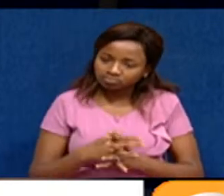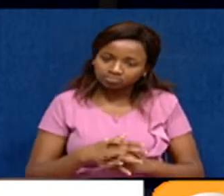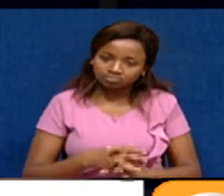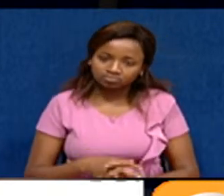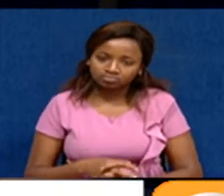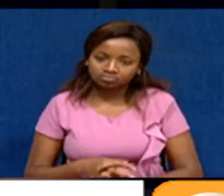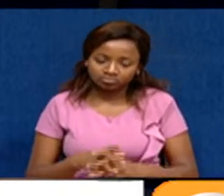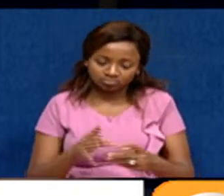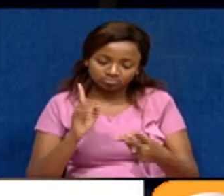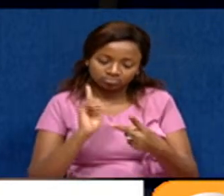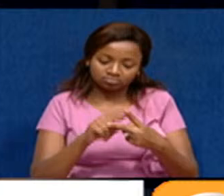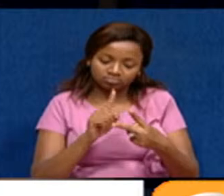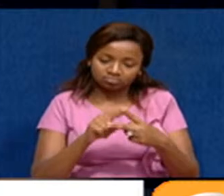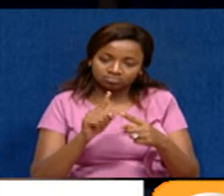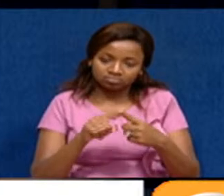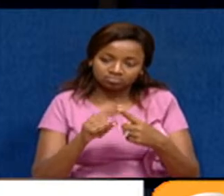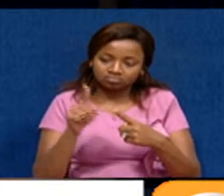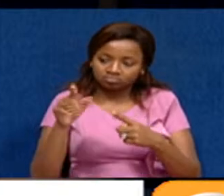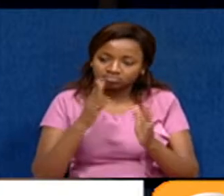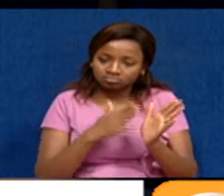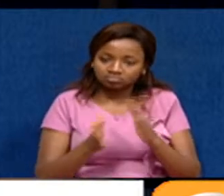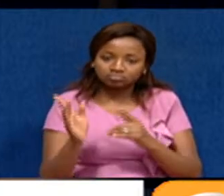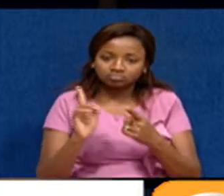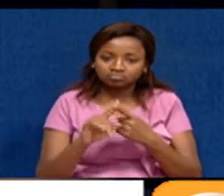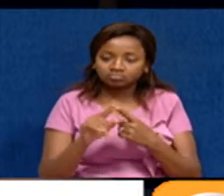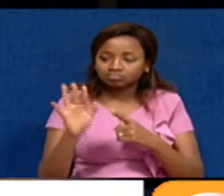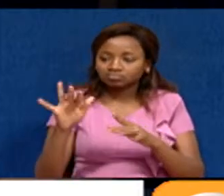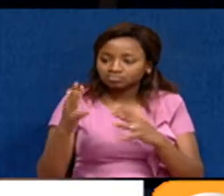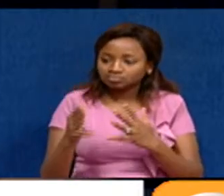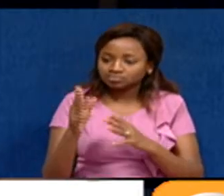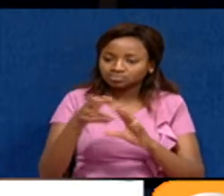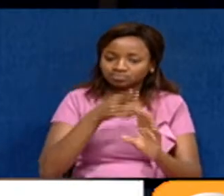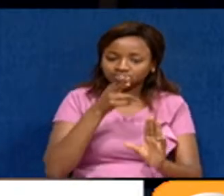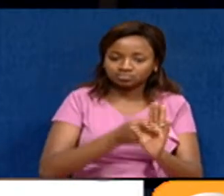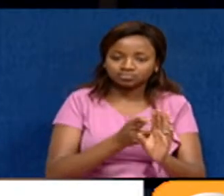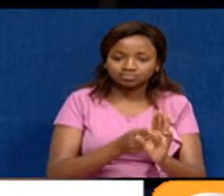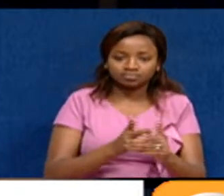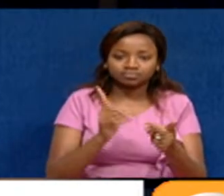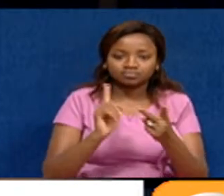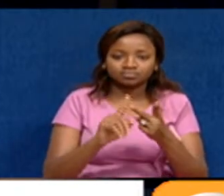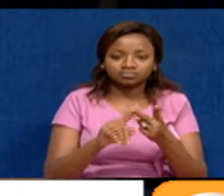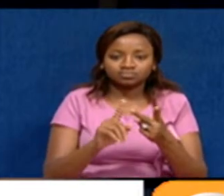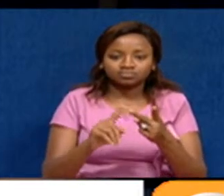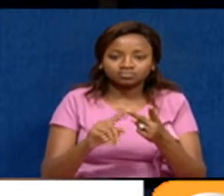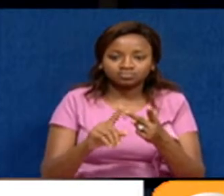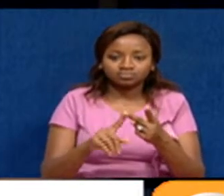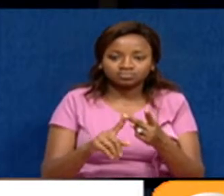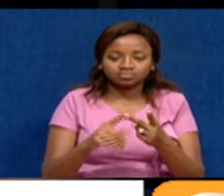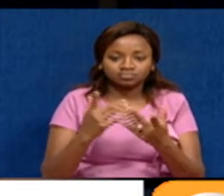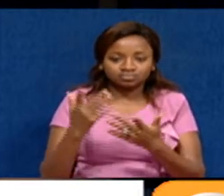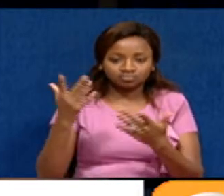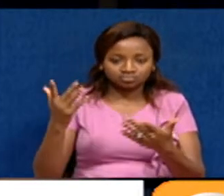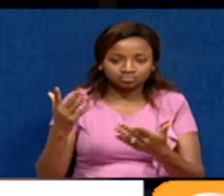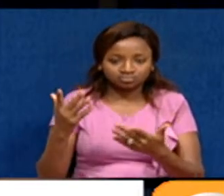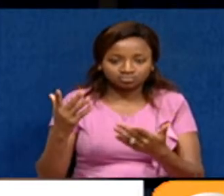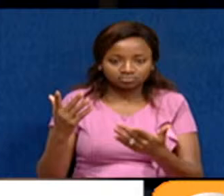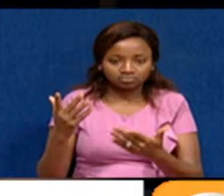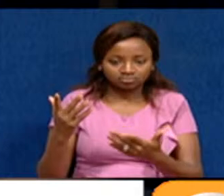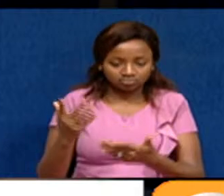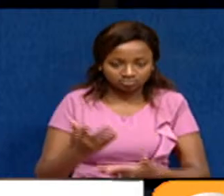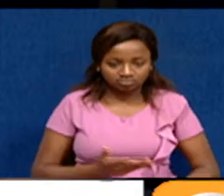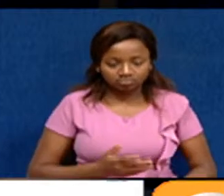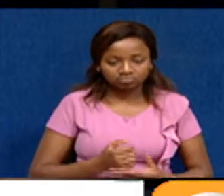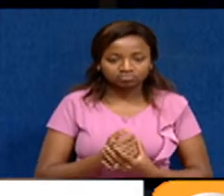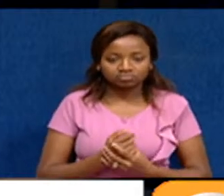do two things. One, there is the issue of participating, and then there is the issue of hosting. You